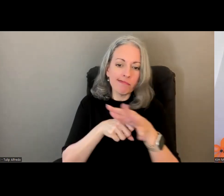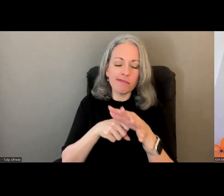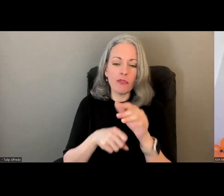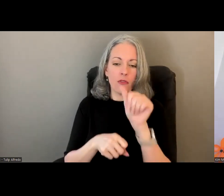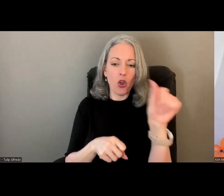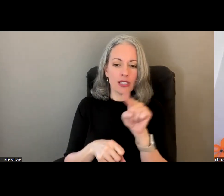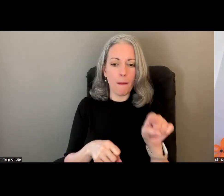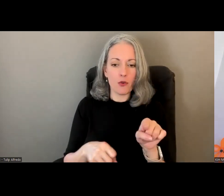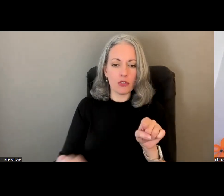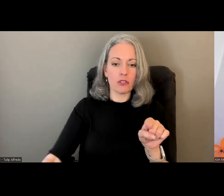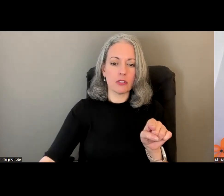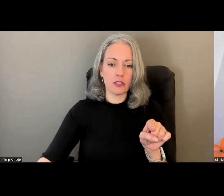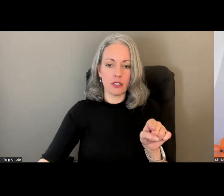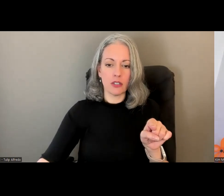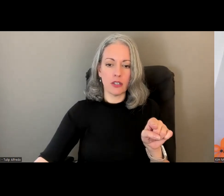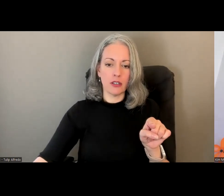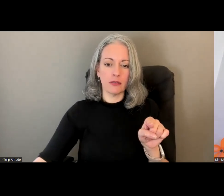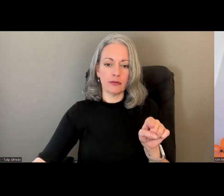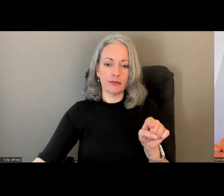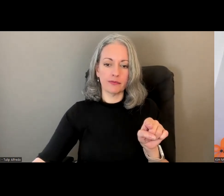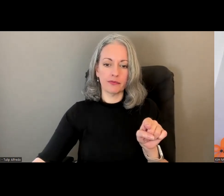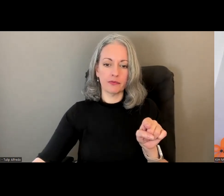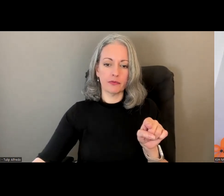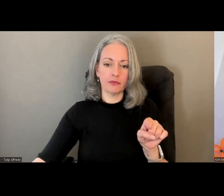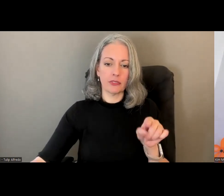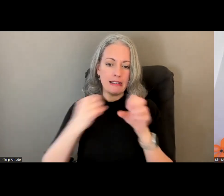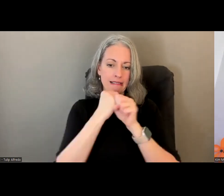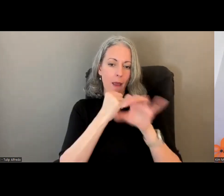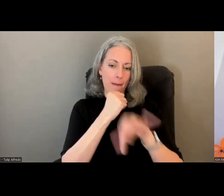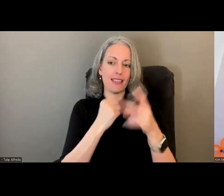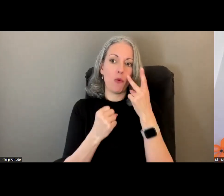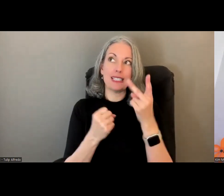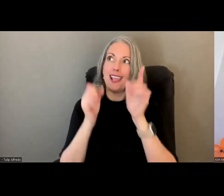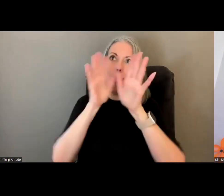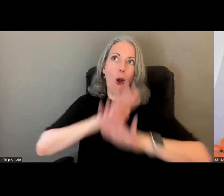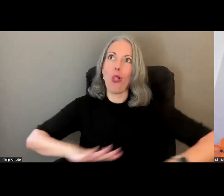Alzheimer's public awareness campaign that I don't know about you, but I'm seeing everywhere.